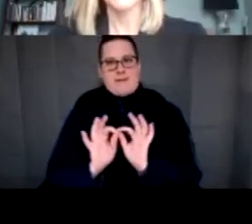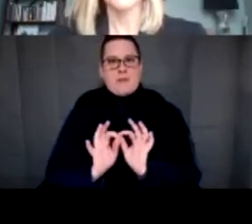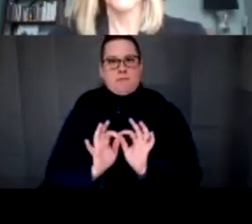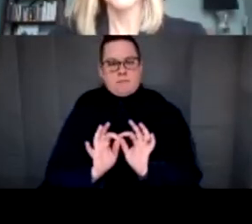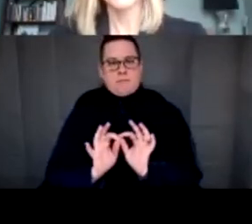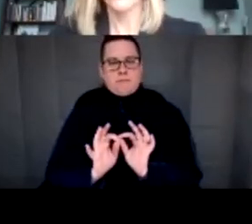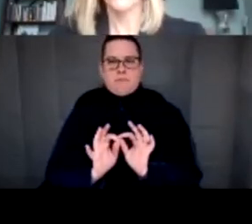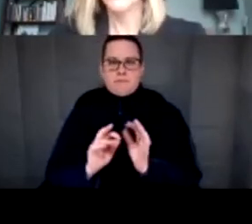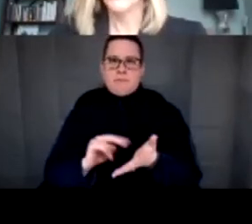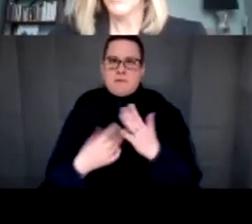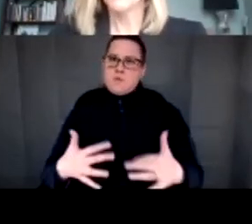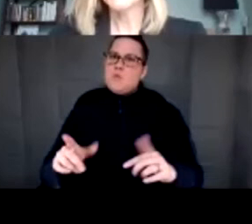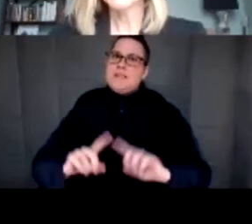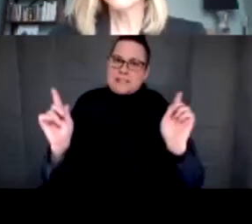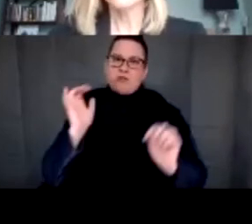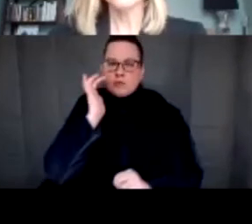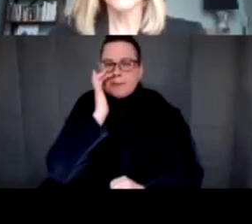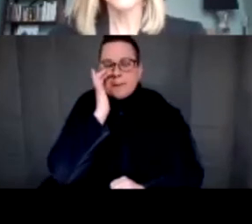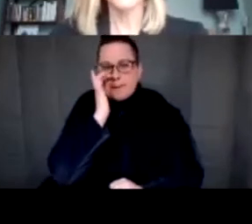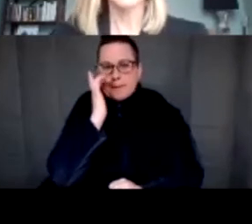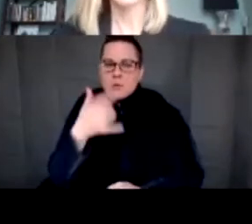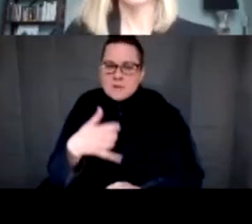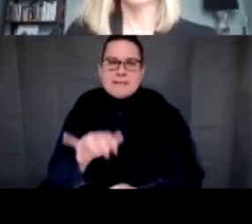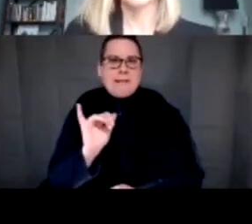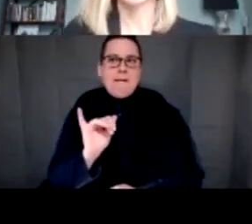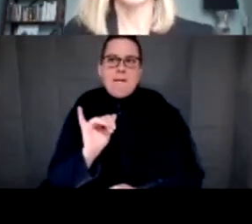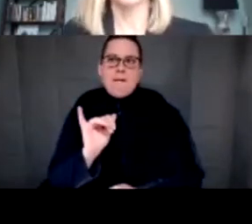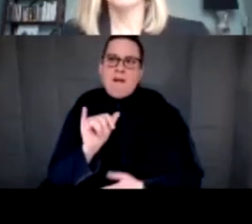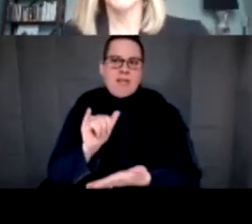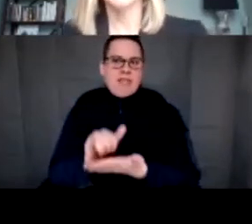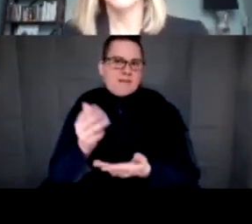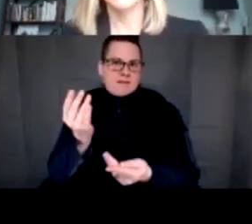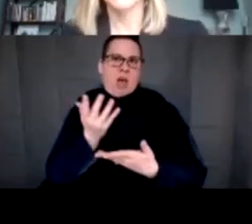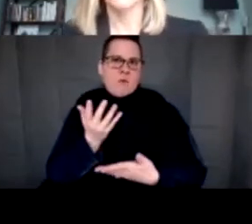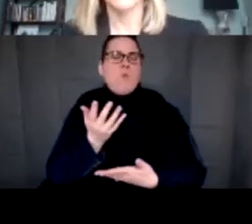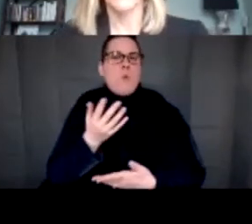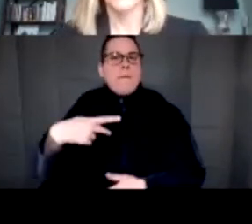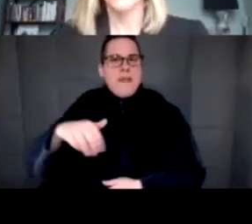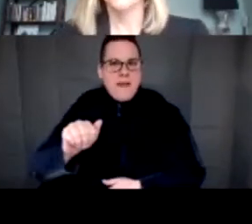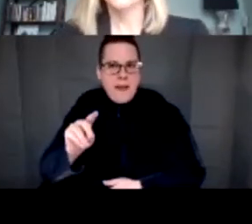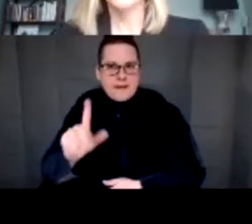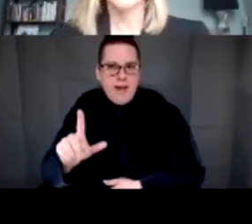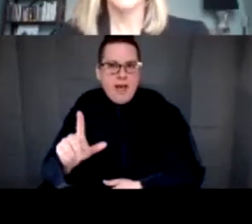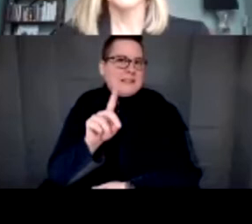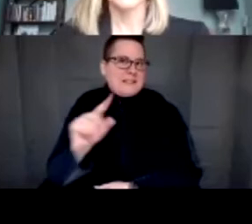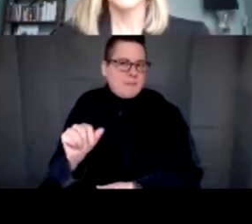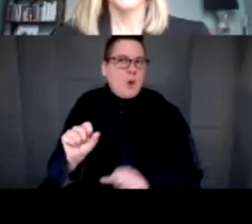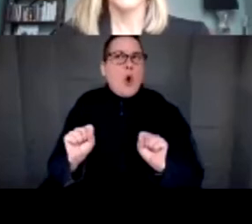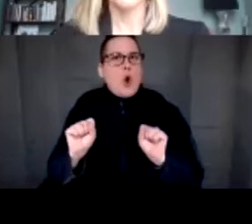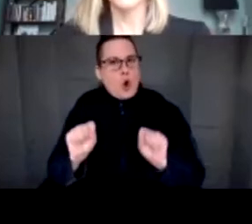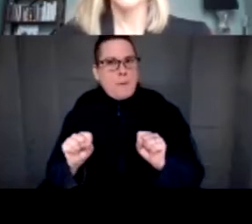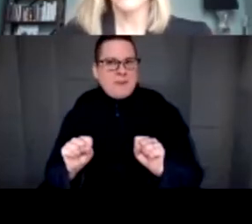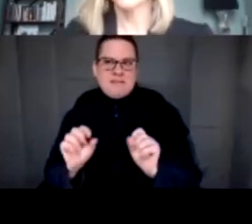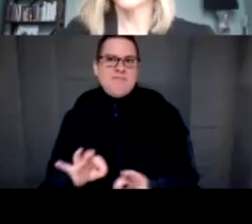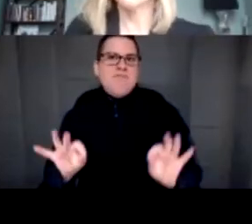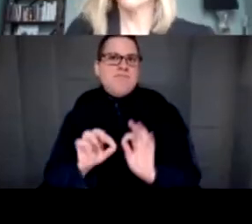a difference. So still giving us information that PADL disability could be a significant